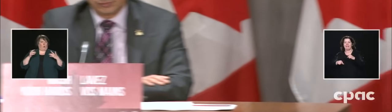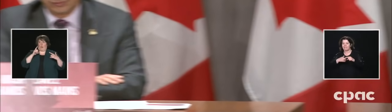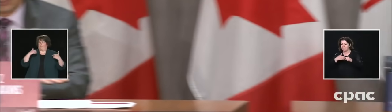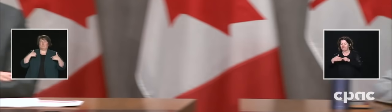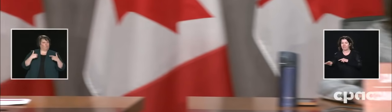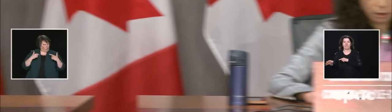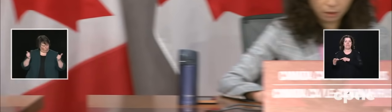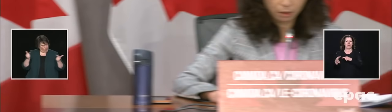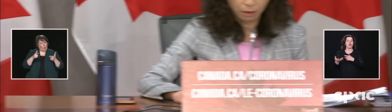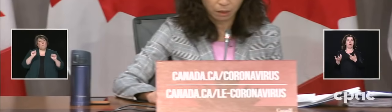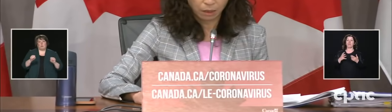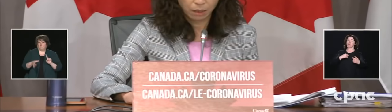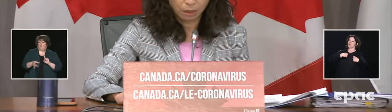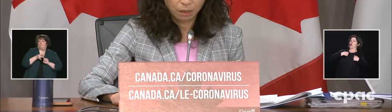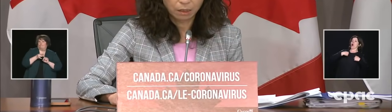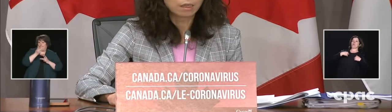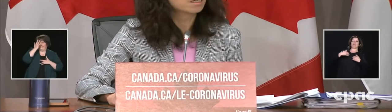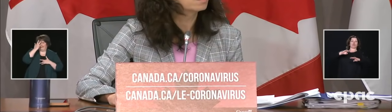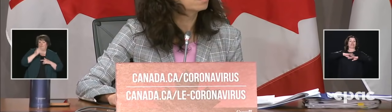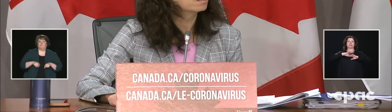Slide 8.